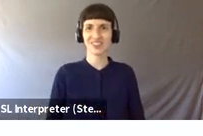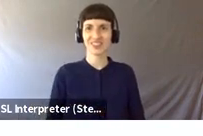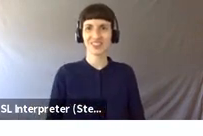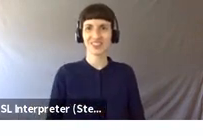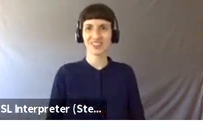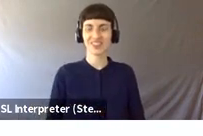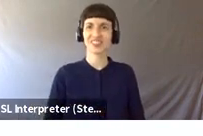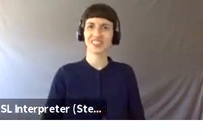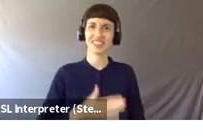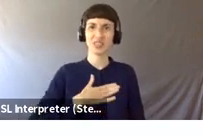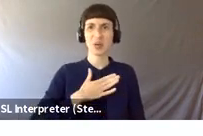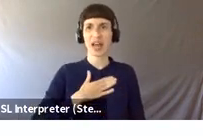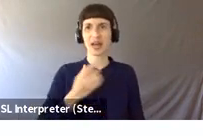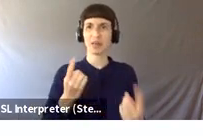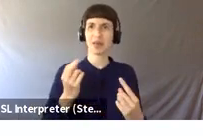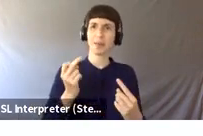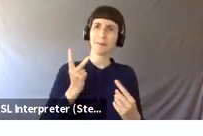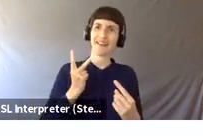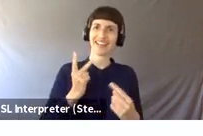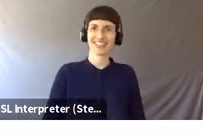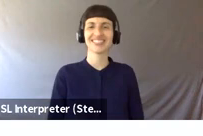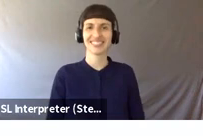We're so glad you're back with us.